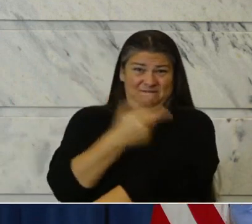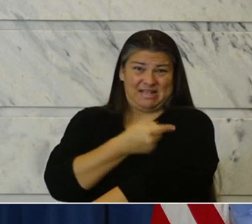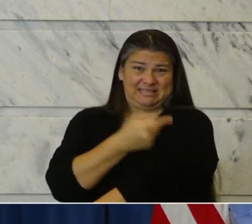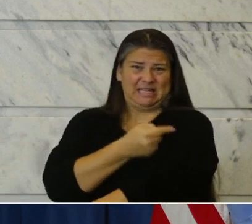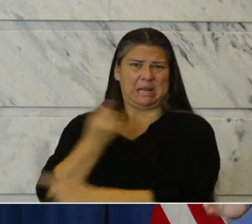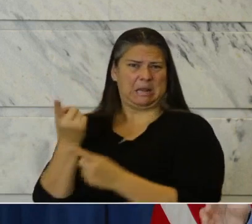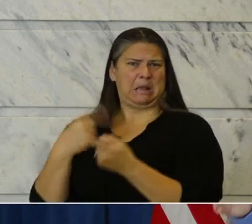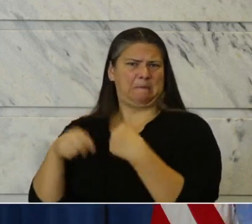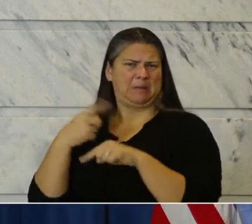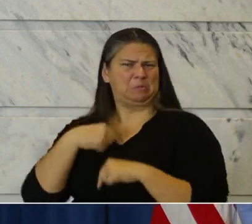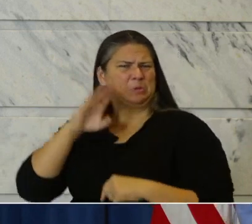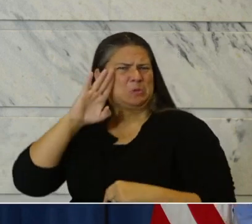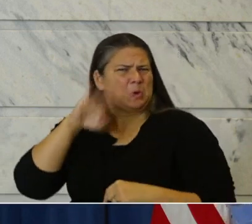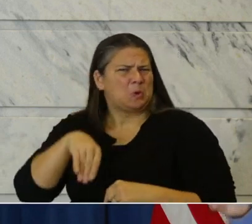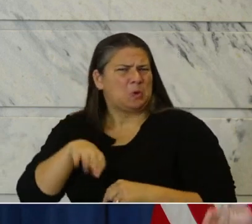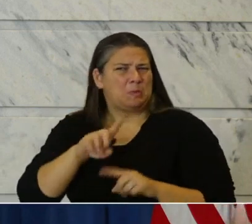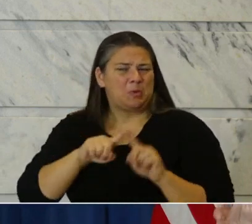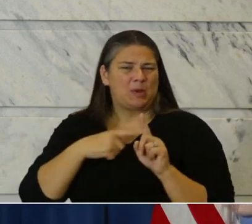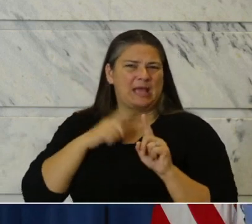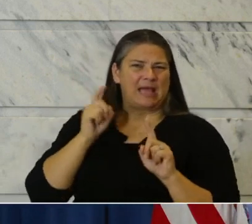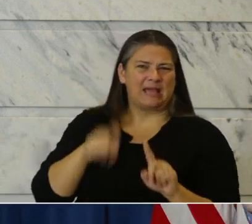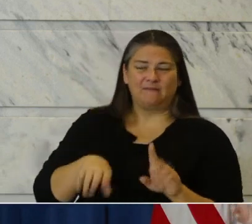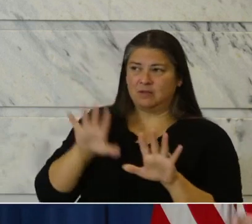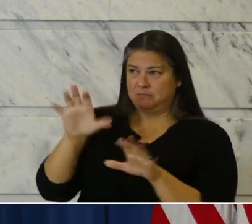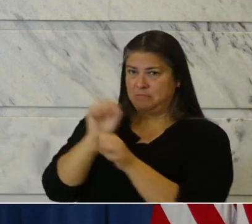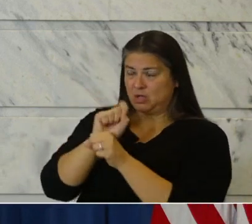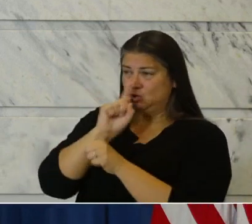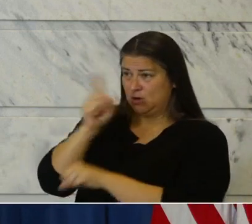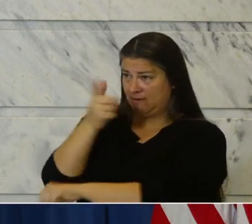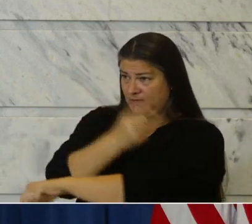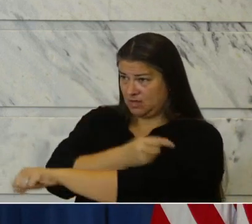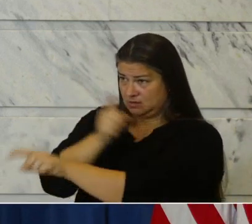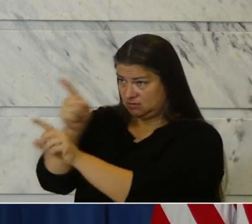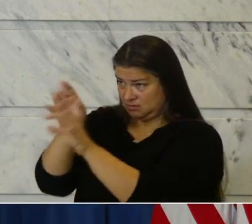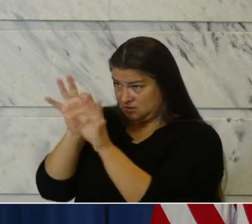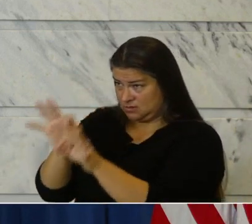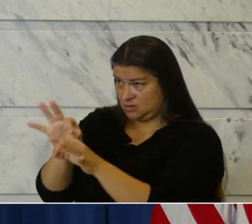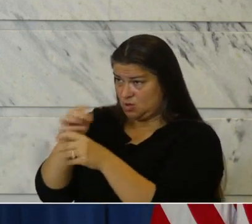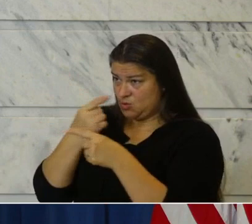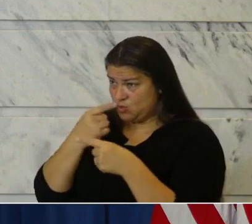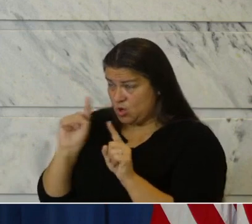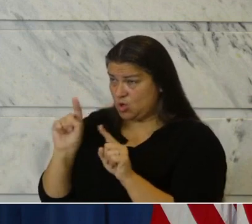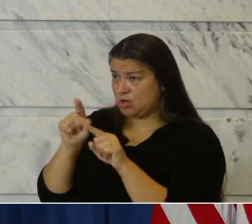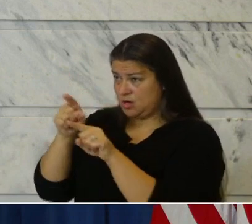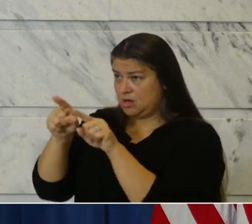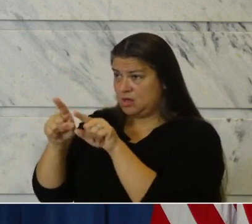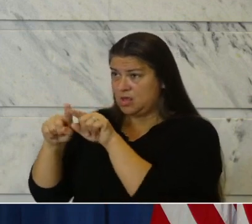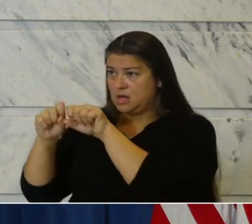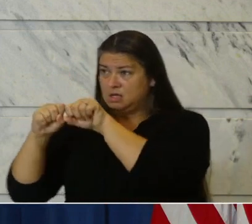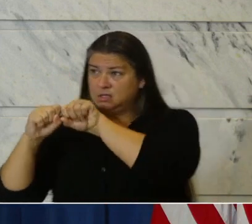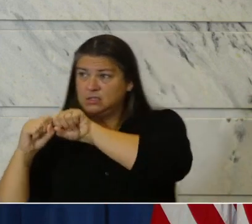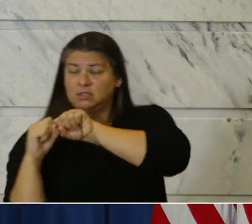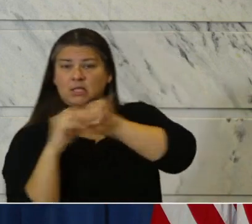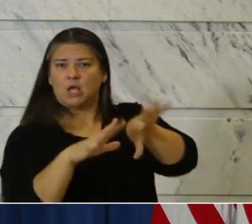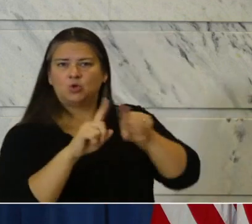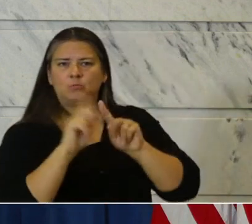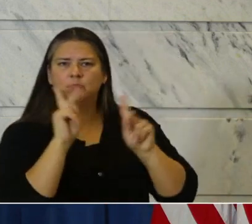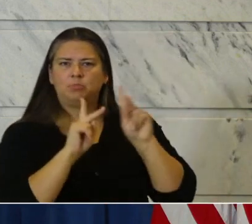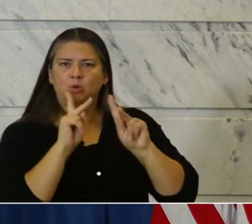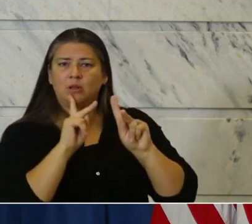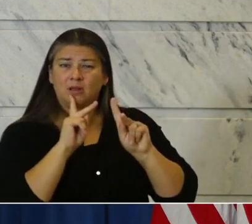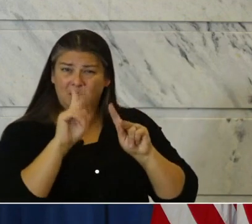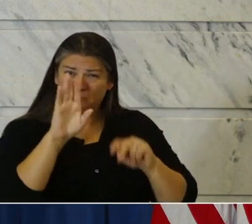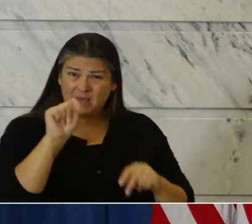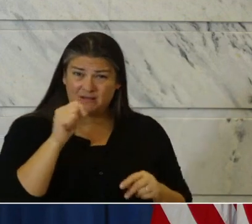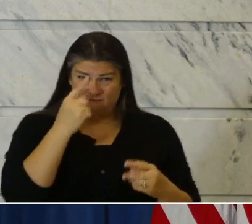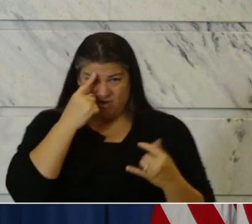where we can prove that it's effective and deploy it to enough people. So are we willing to do what it takes to protect